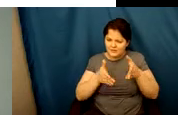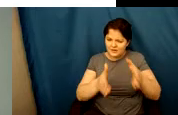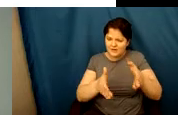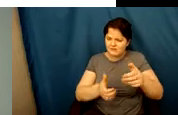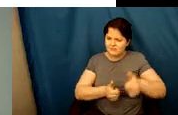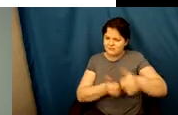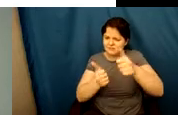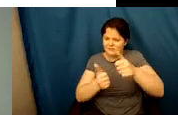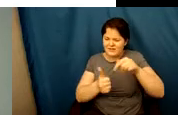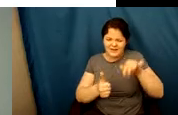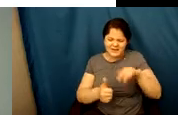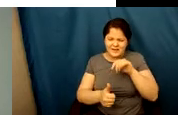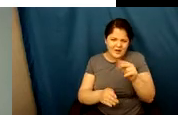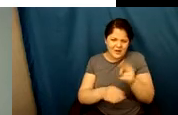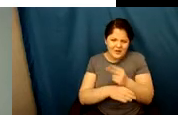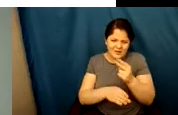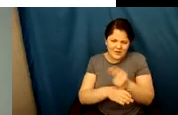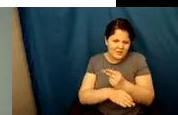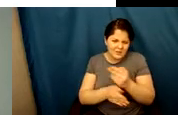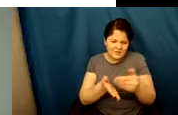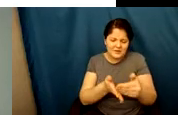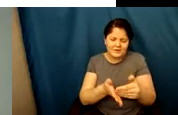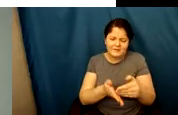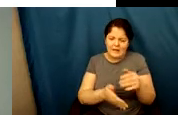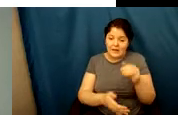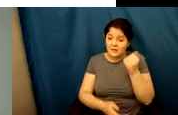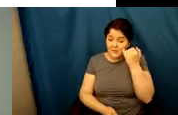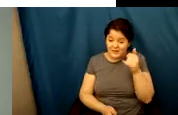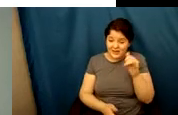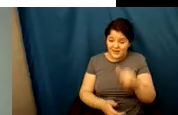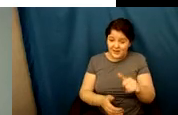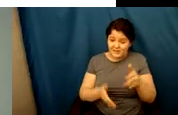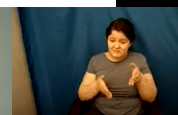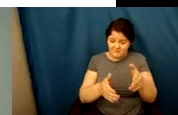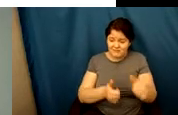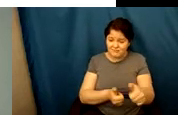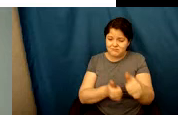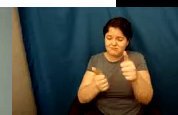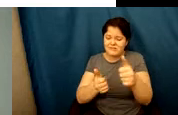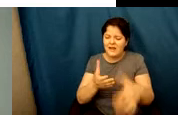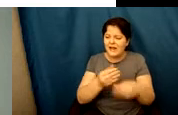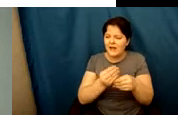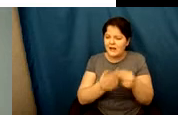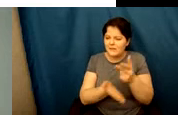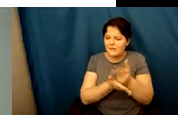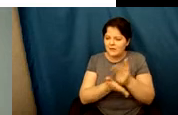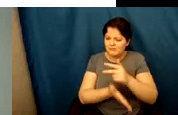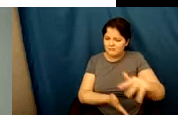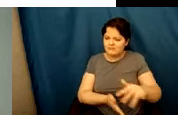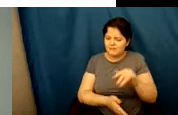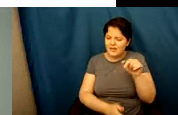really utilized, the removal of that would also add spaces on street on Park Boulevard.